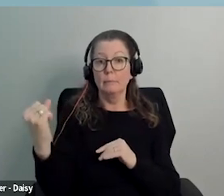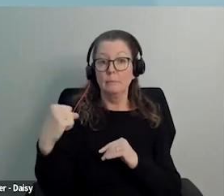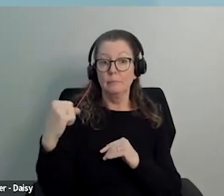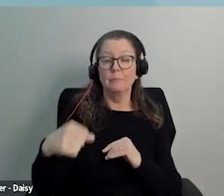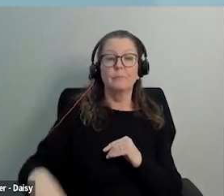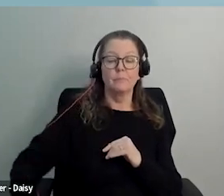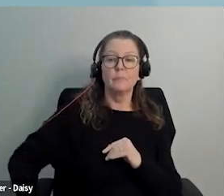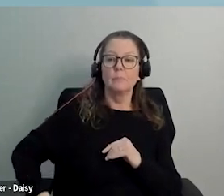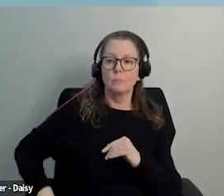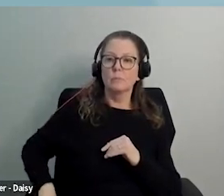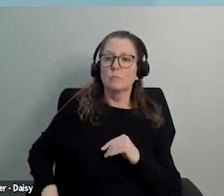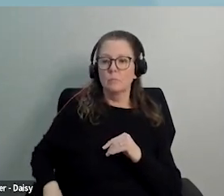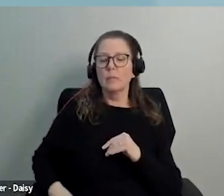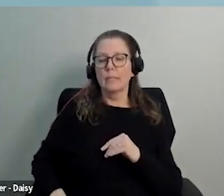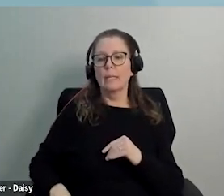I think first of all,